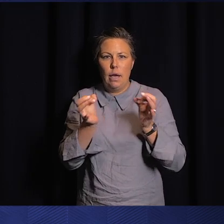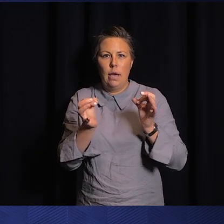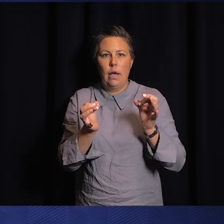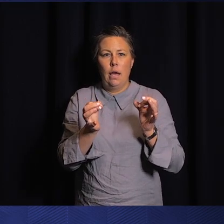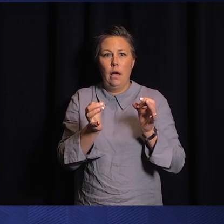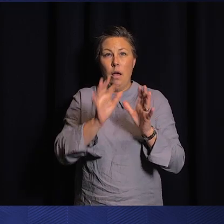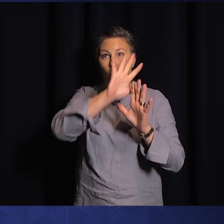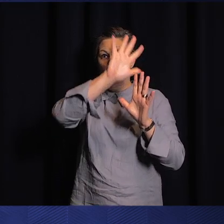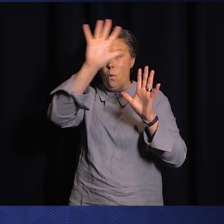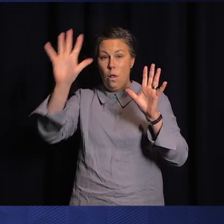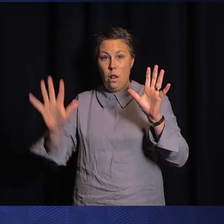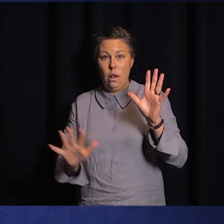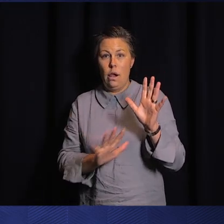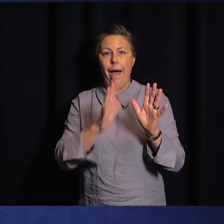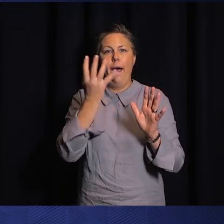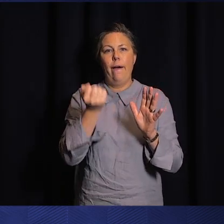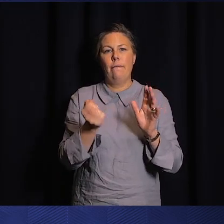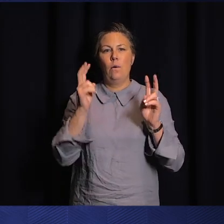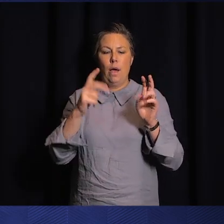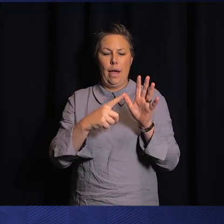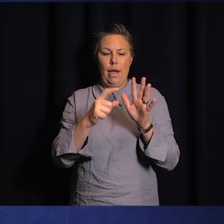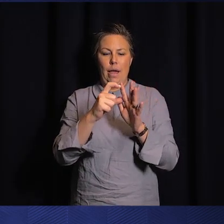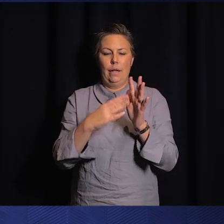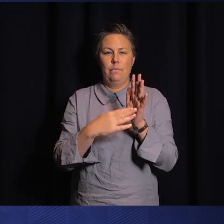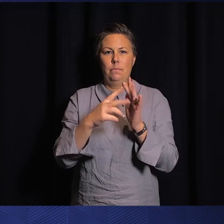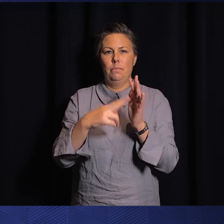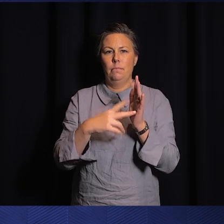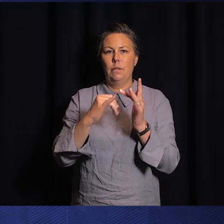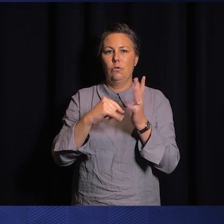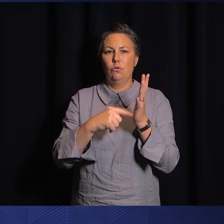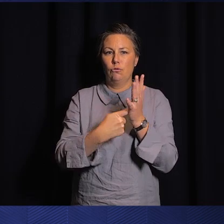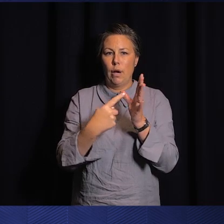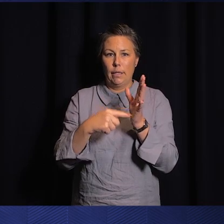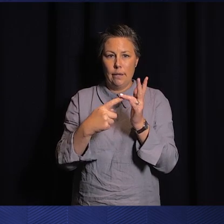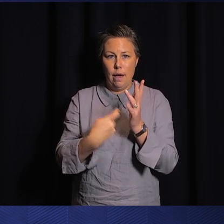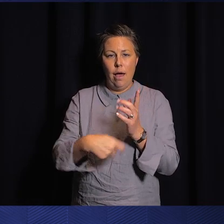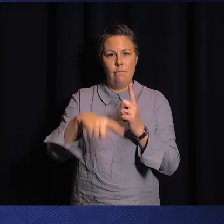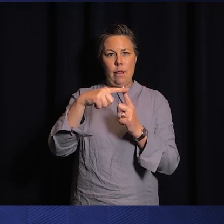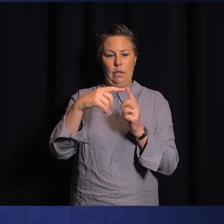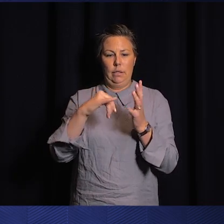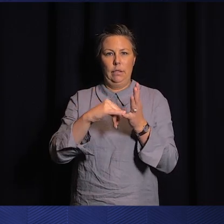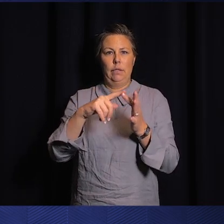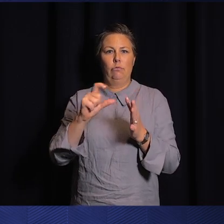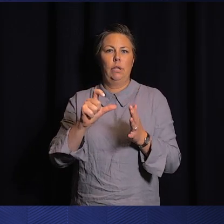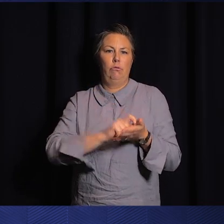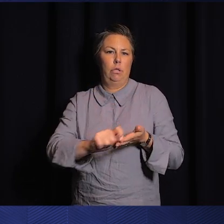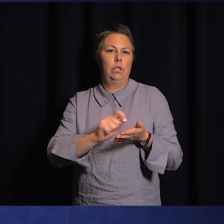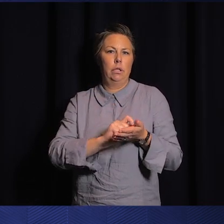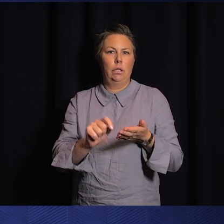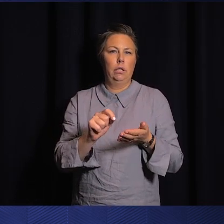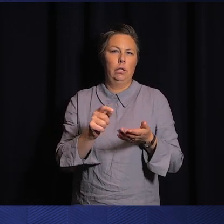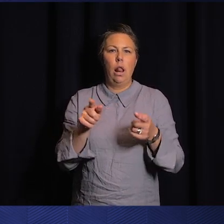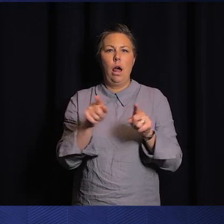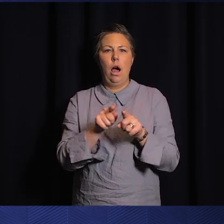areas, we have area administrators, and we have area secretaries that are responsible to, they are